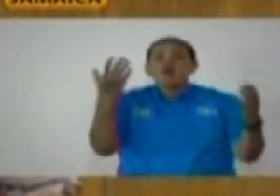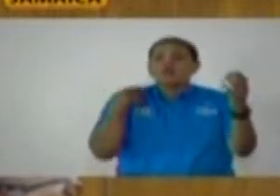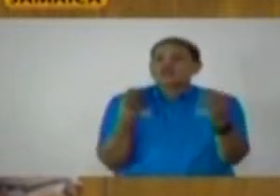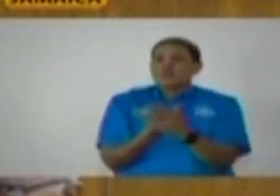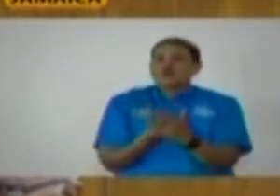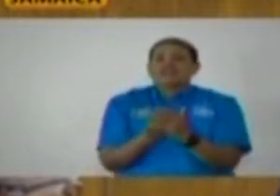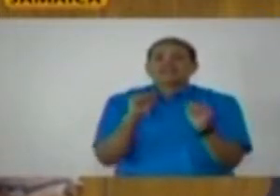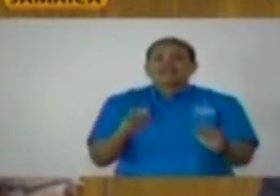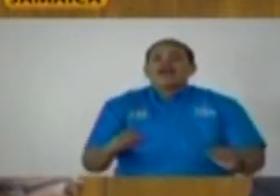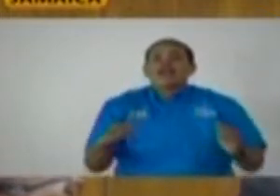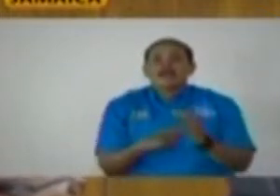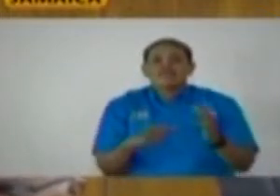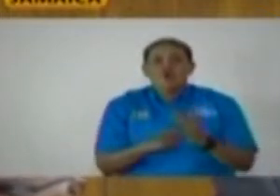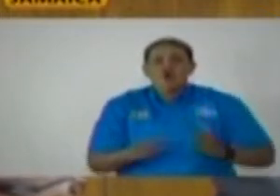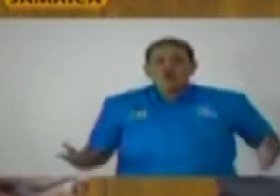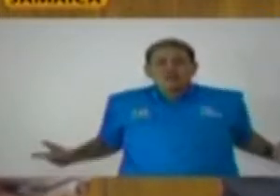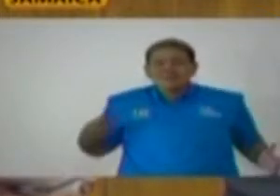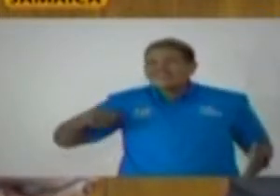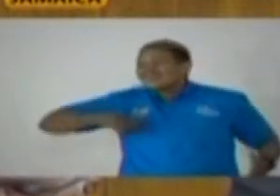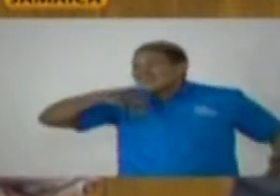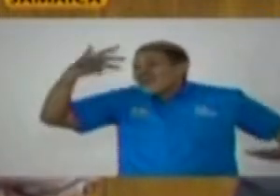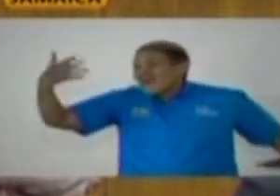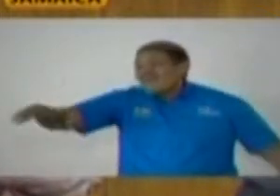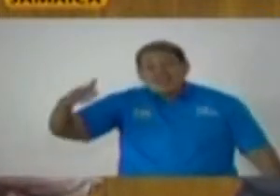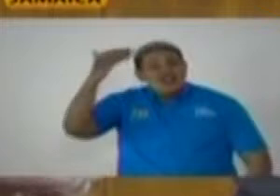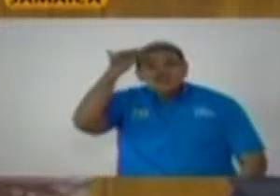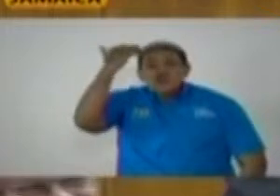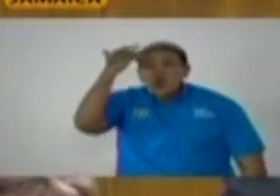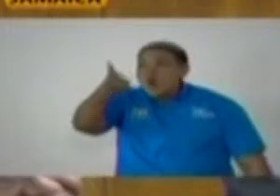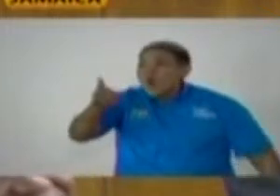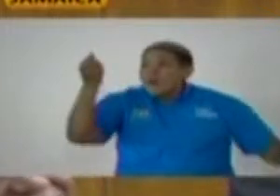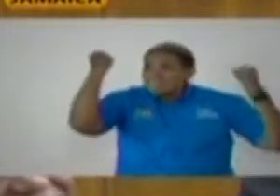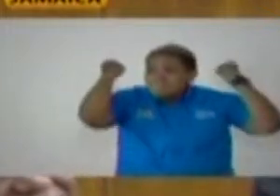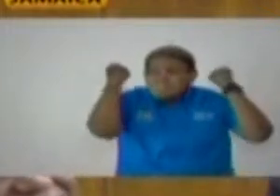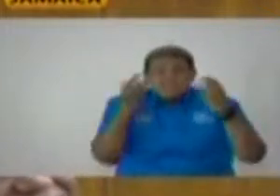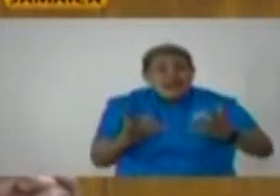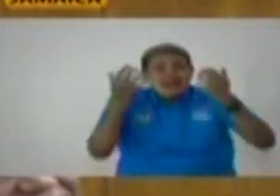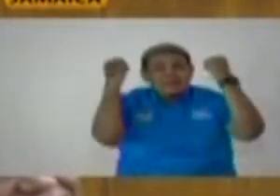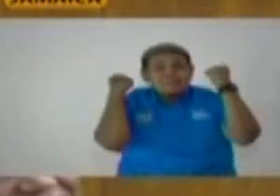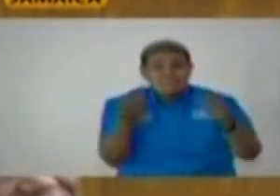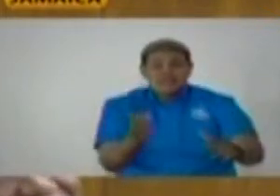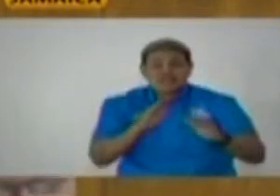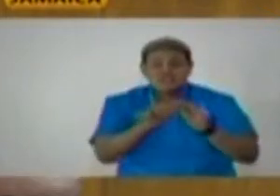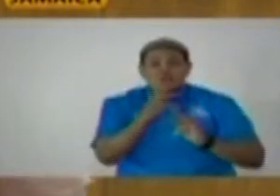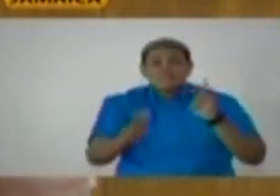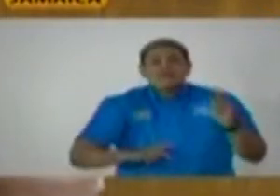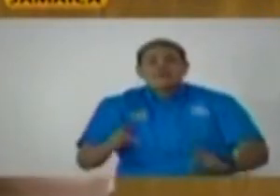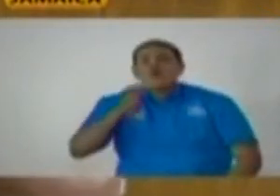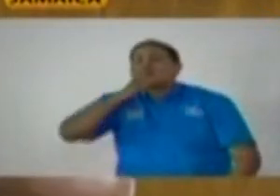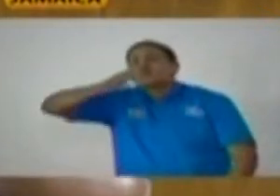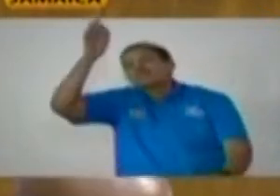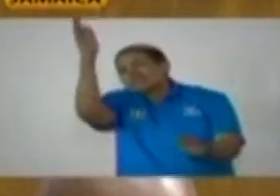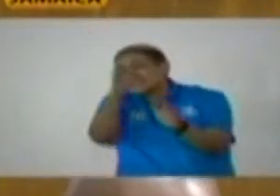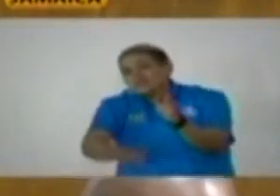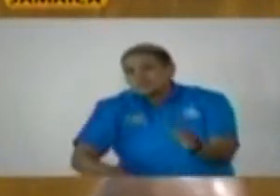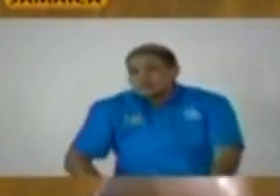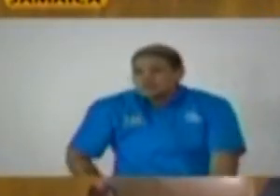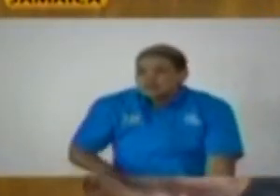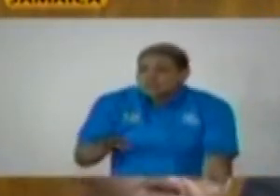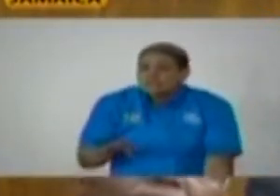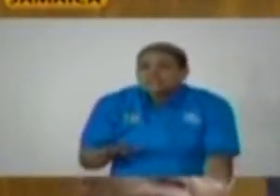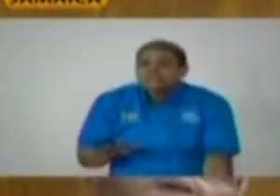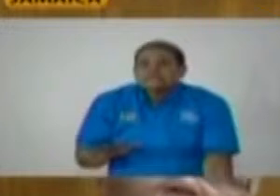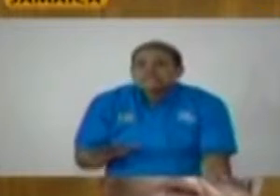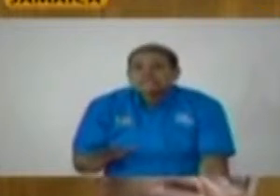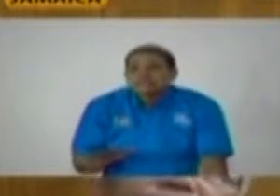afford. But we already know that there are many Jamaicans who simply cannot afford the